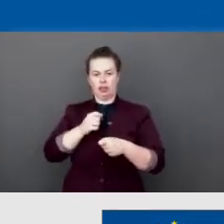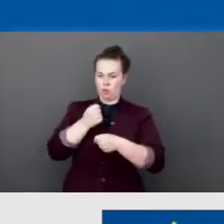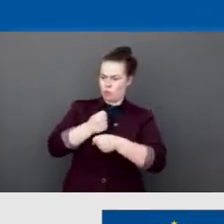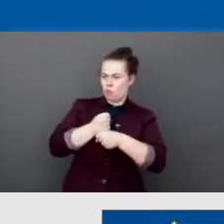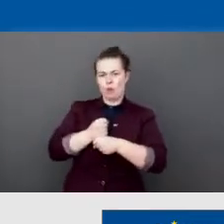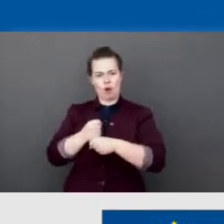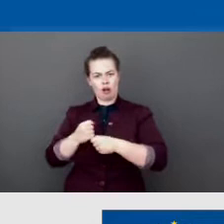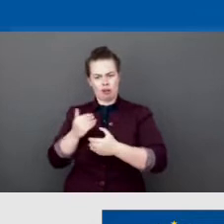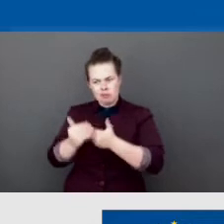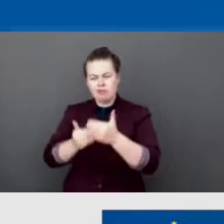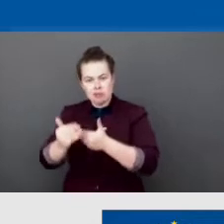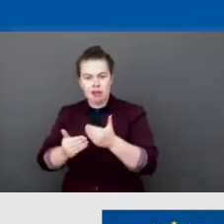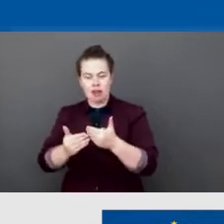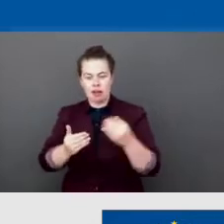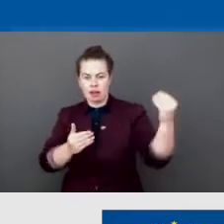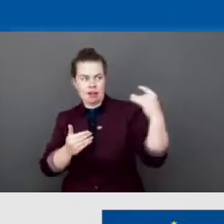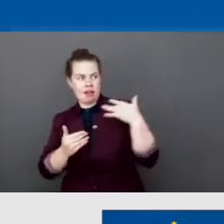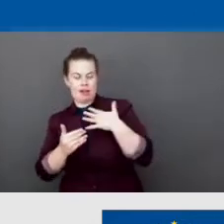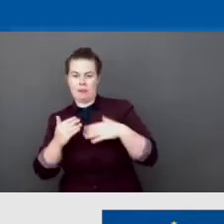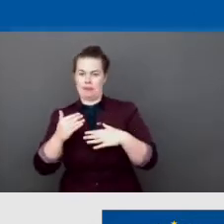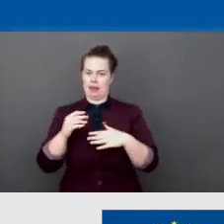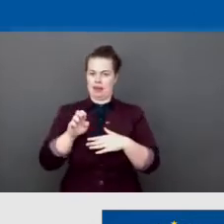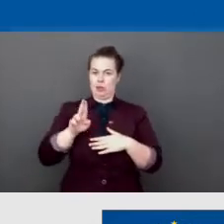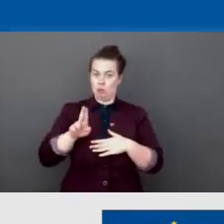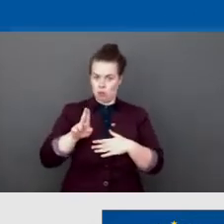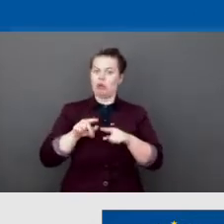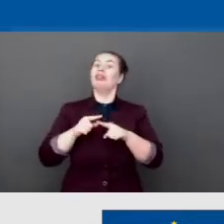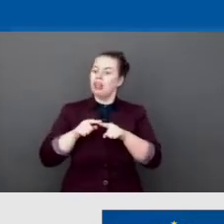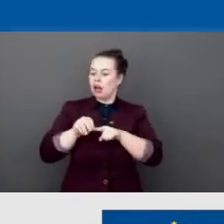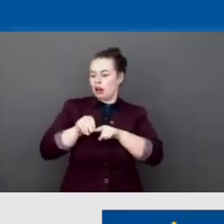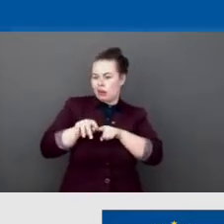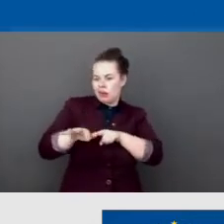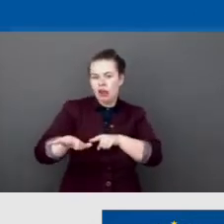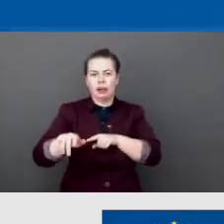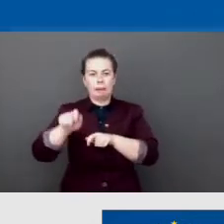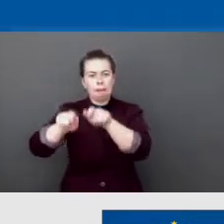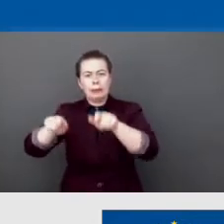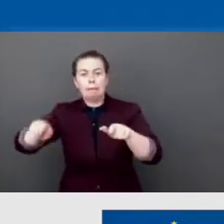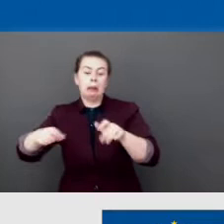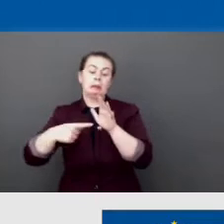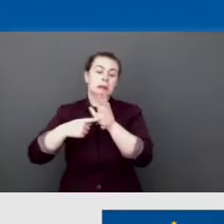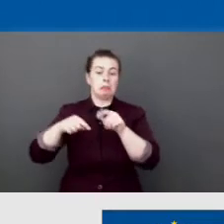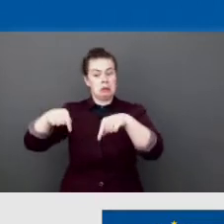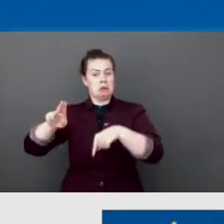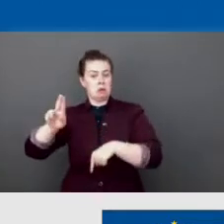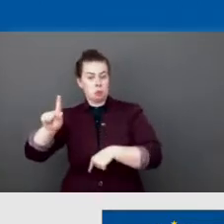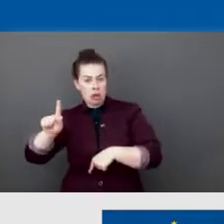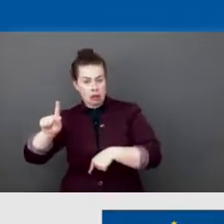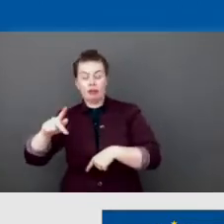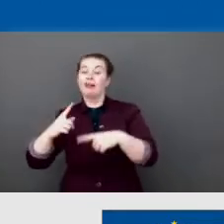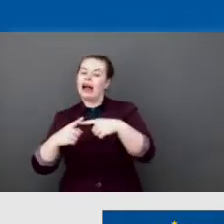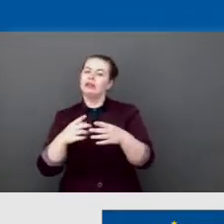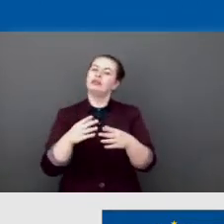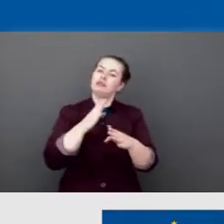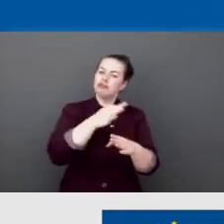plans and delivery plans with all of their providers right across the system, be they public, as in the UK,